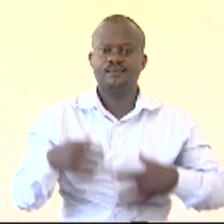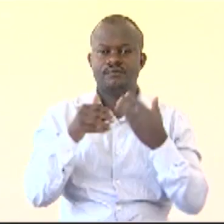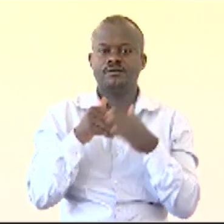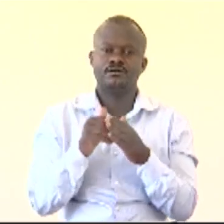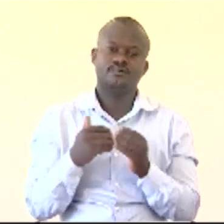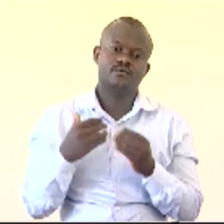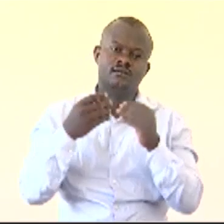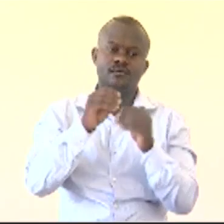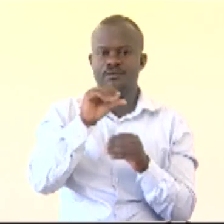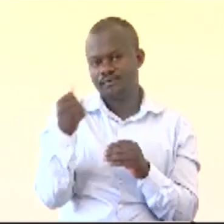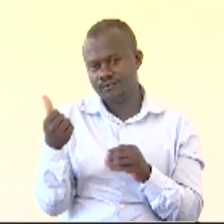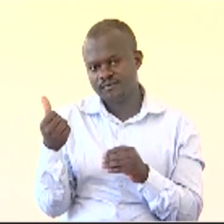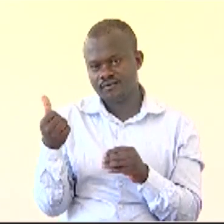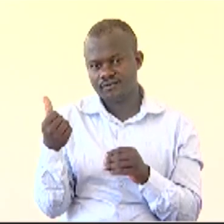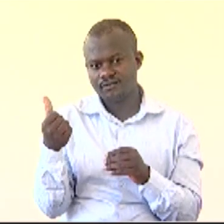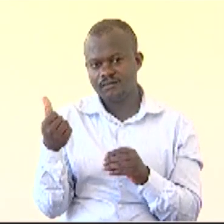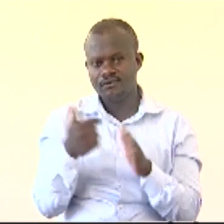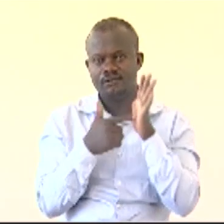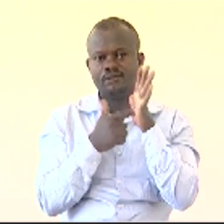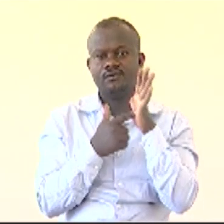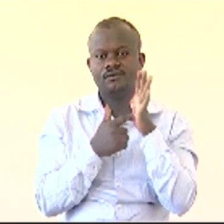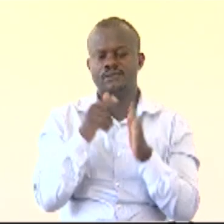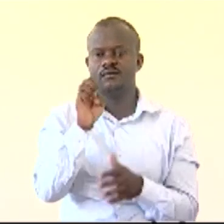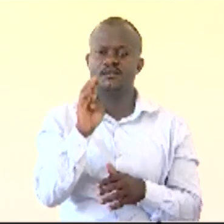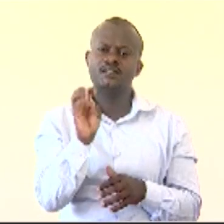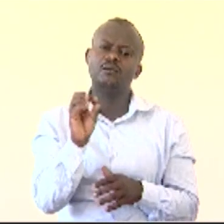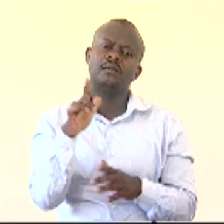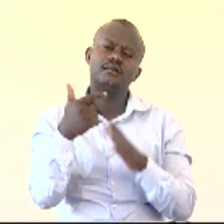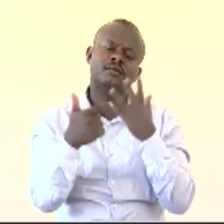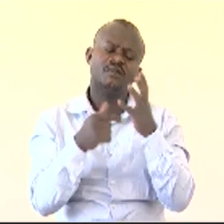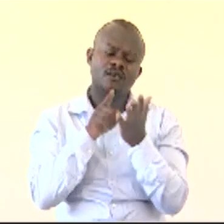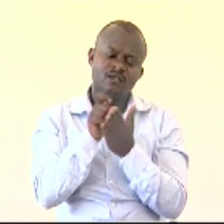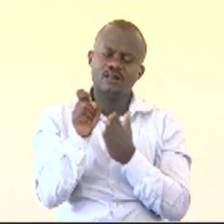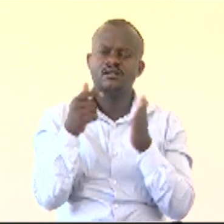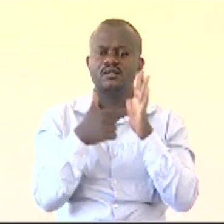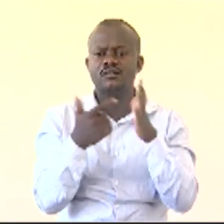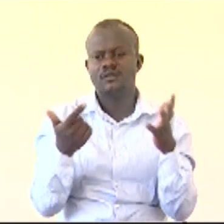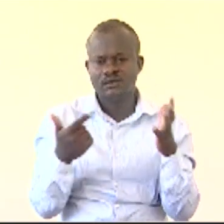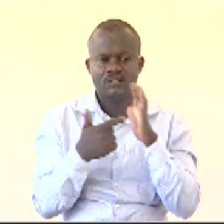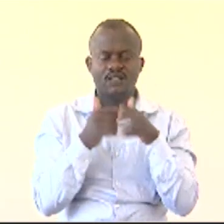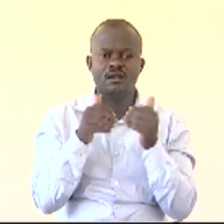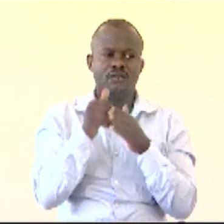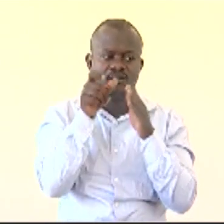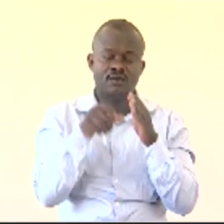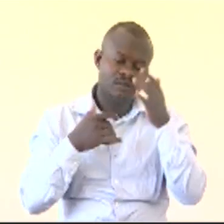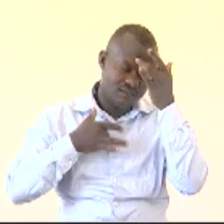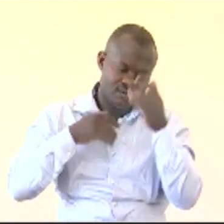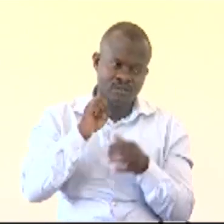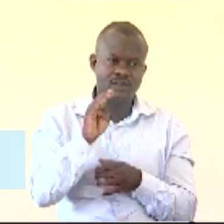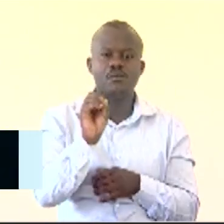another slide. What are the signs and symptoms of the virus? What shows that a person is suffering from Ebola?